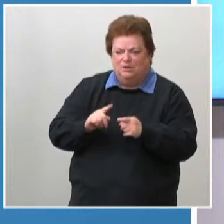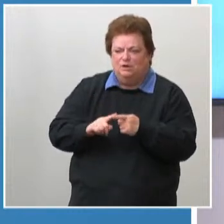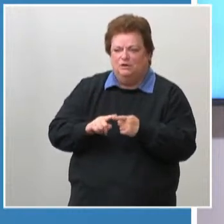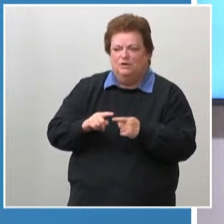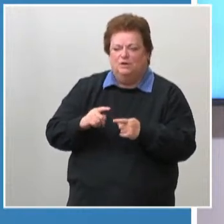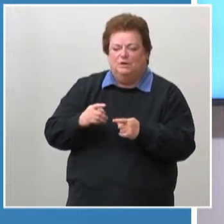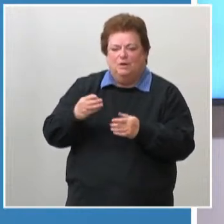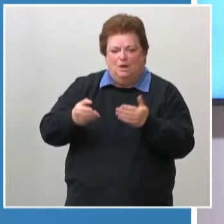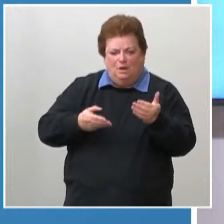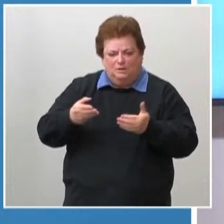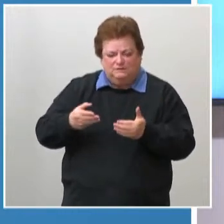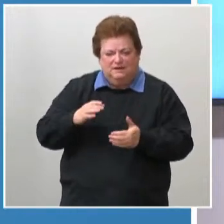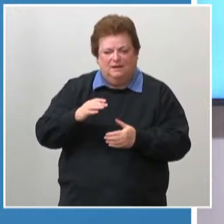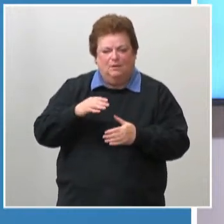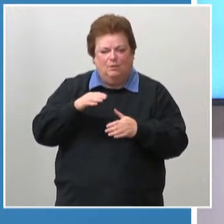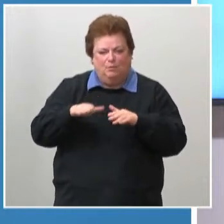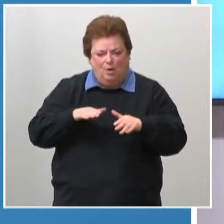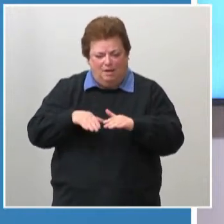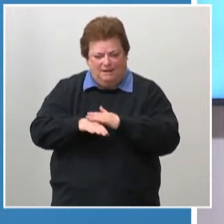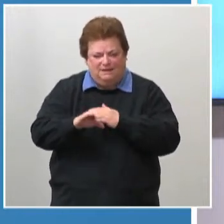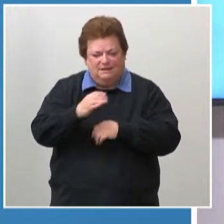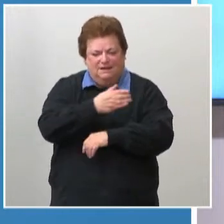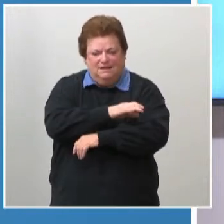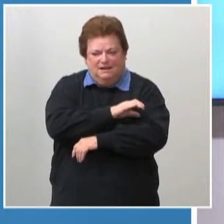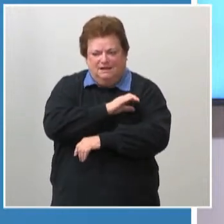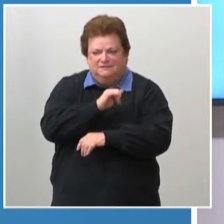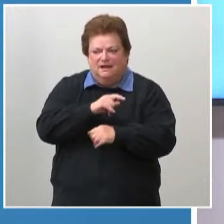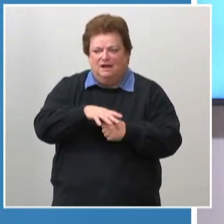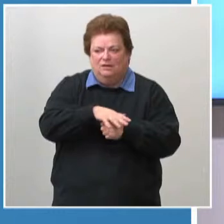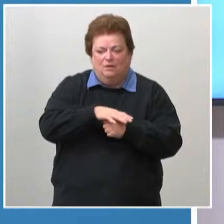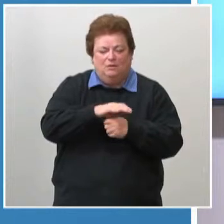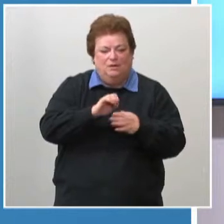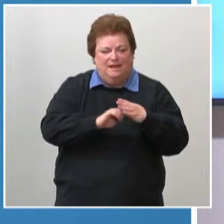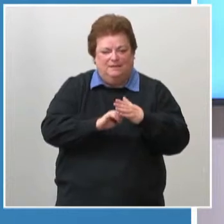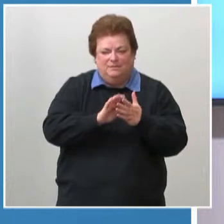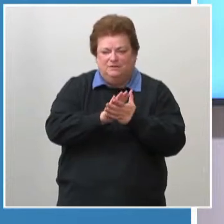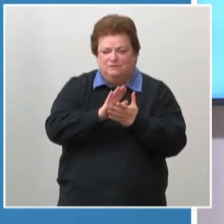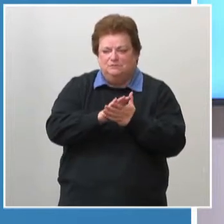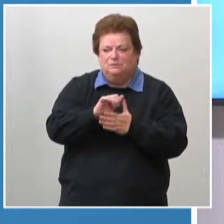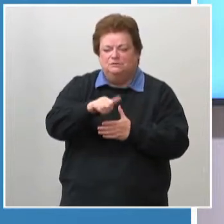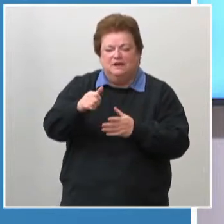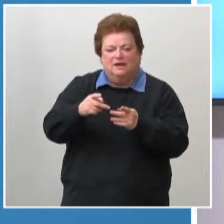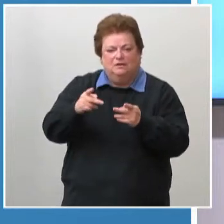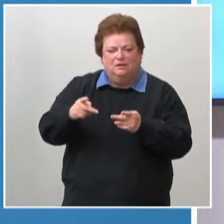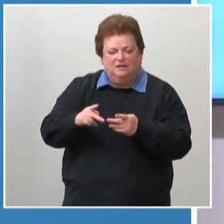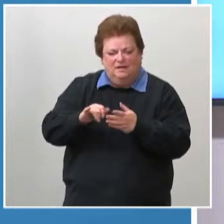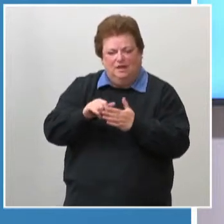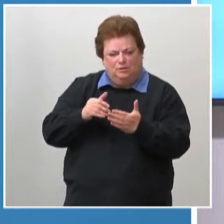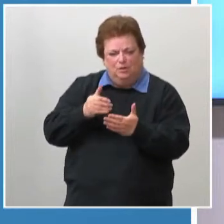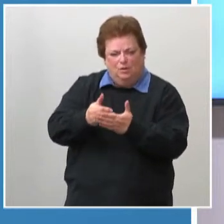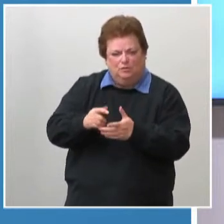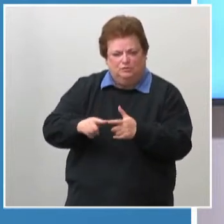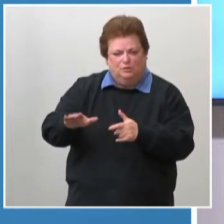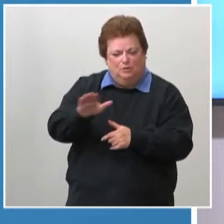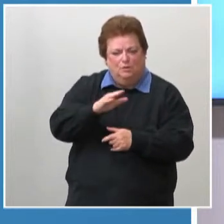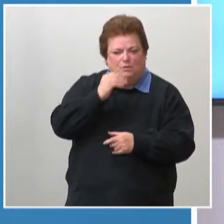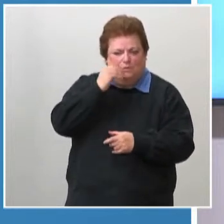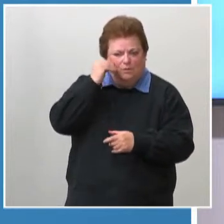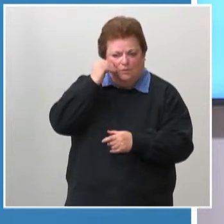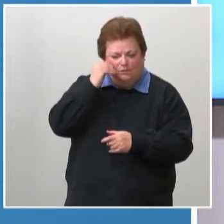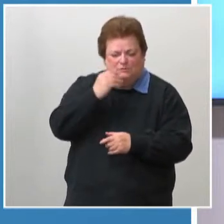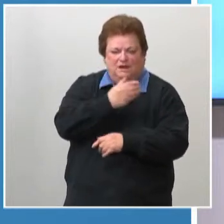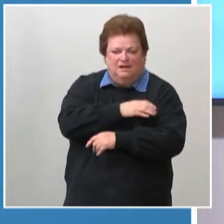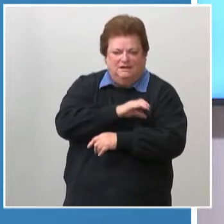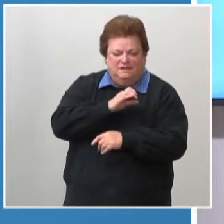walk-in vaccination clinics at several local elementary schools and other locations close to home. All clinics